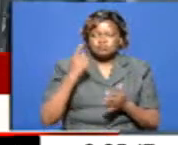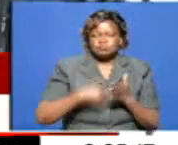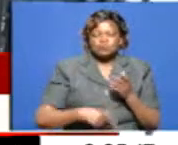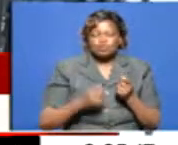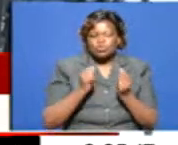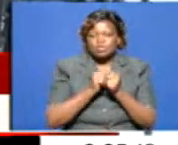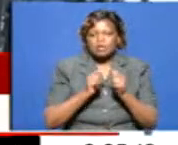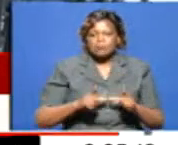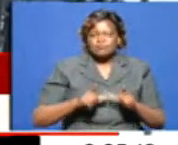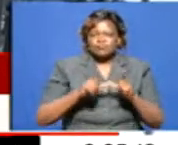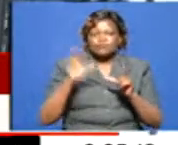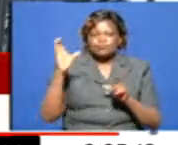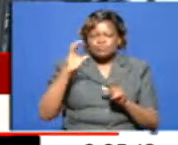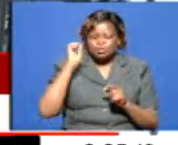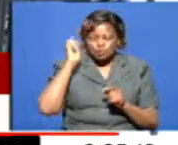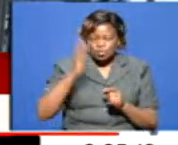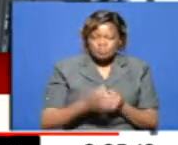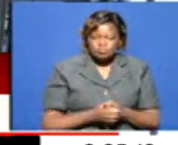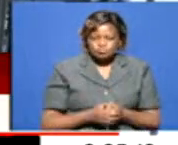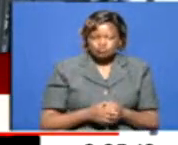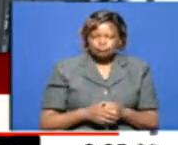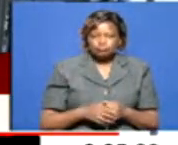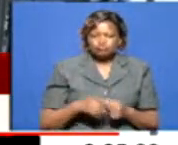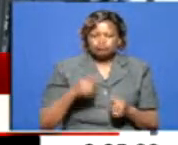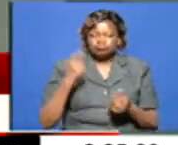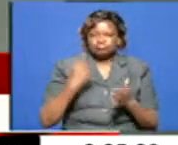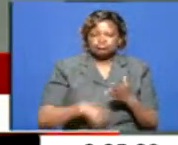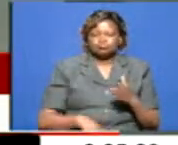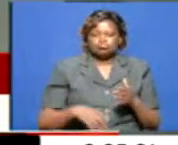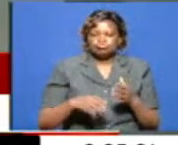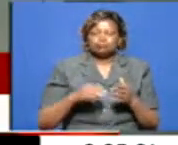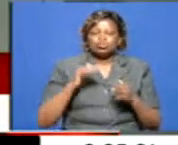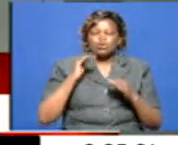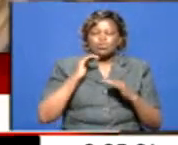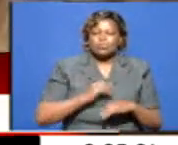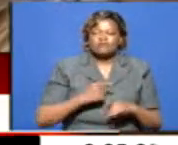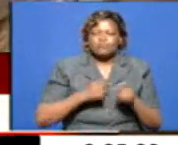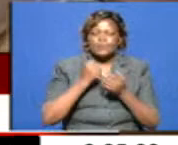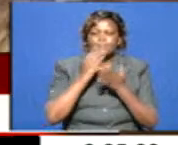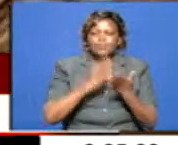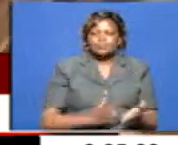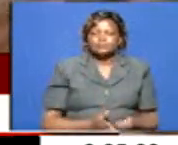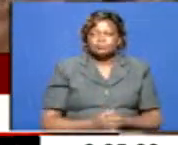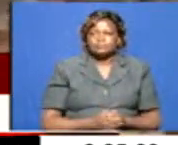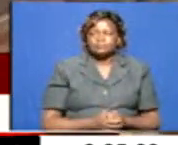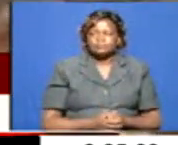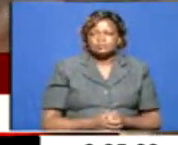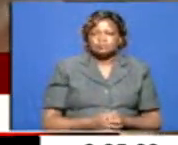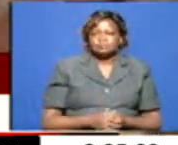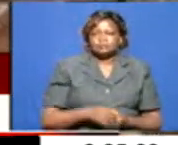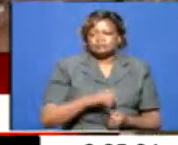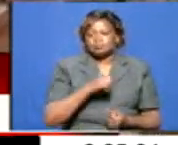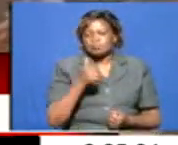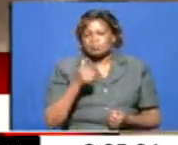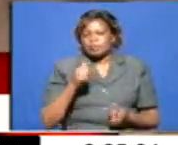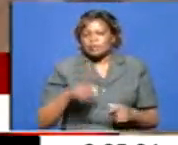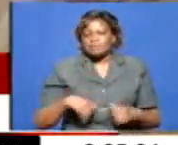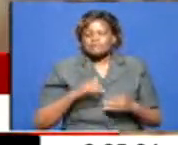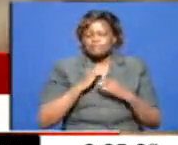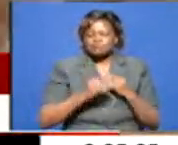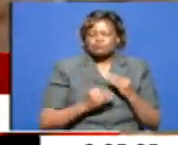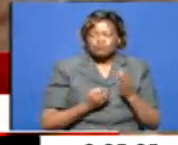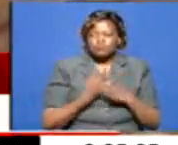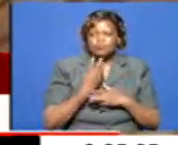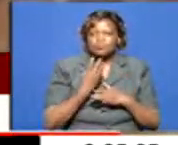clients will be able to claim tax relief from employers, as per the government directive. Non-life insurance gross premium amounted